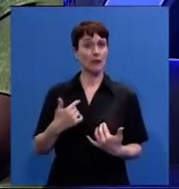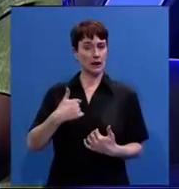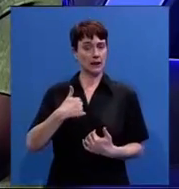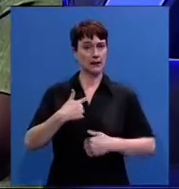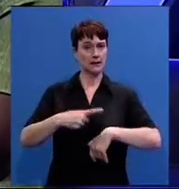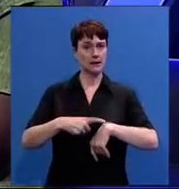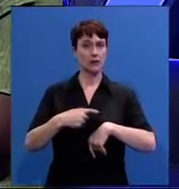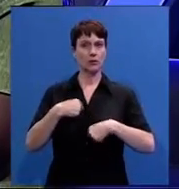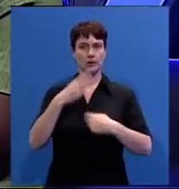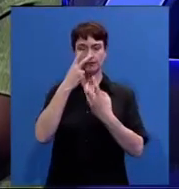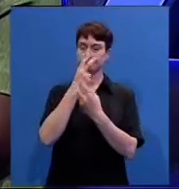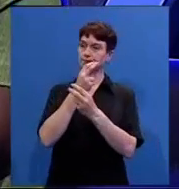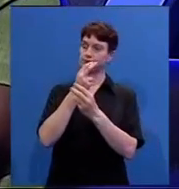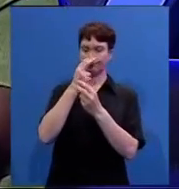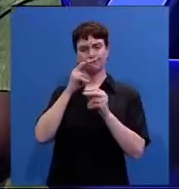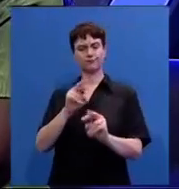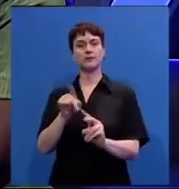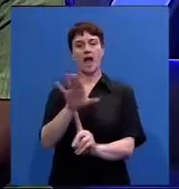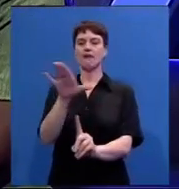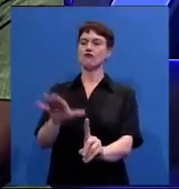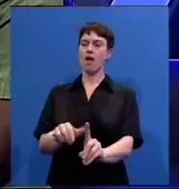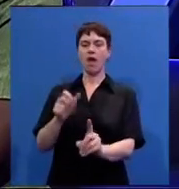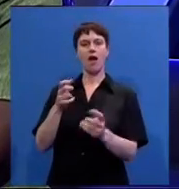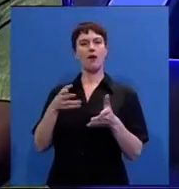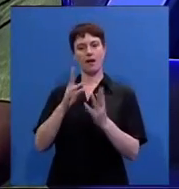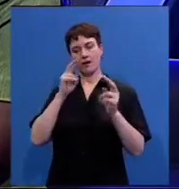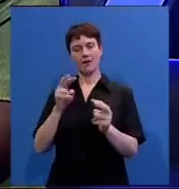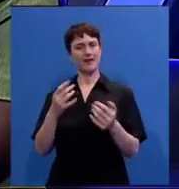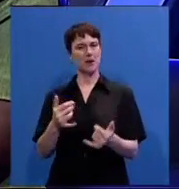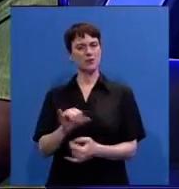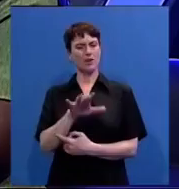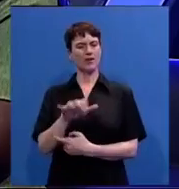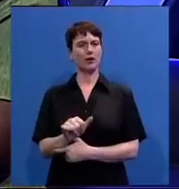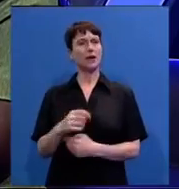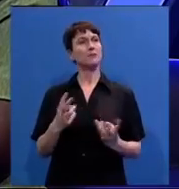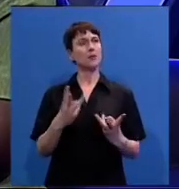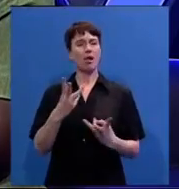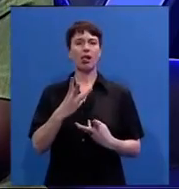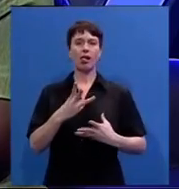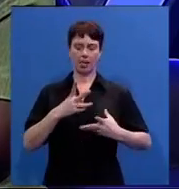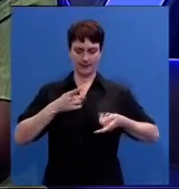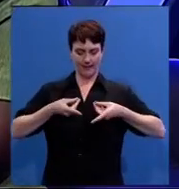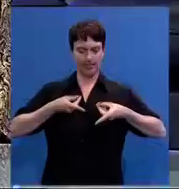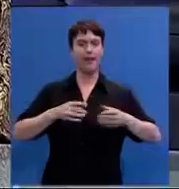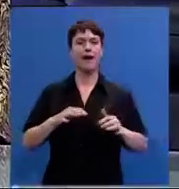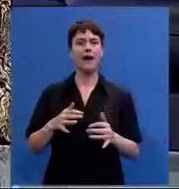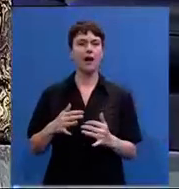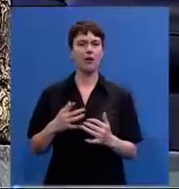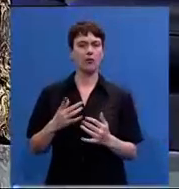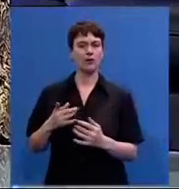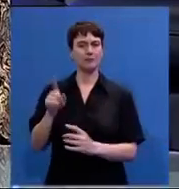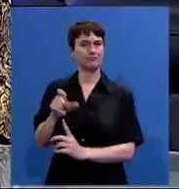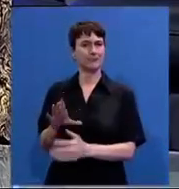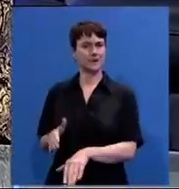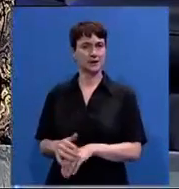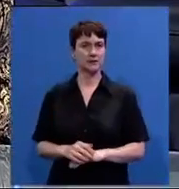look at this from an African perspective, how does the nation deal with the loss of such a huge icon as Madiba? You know, the